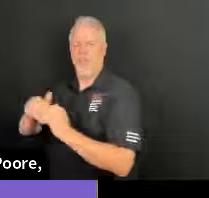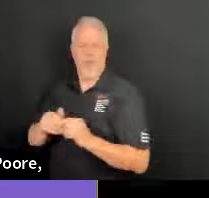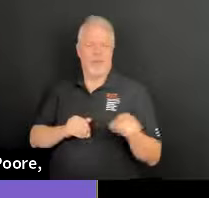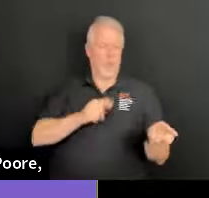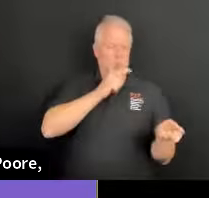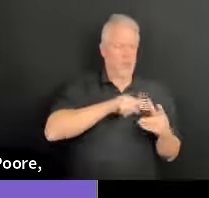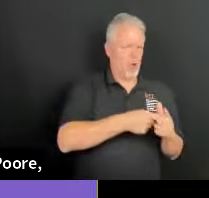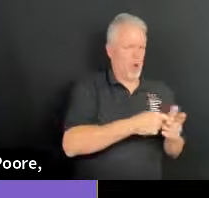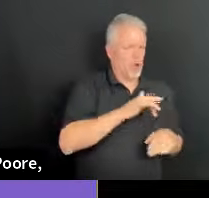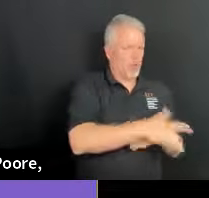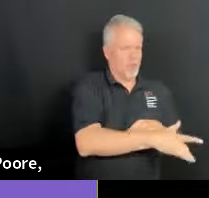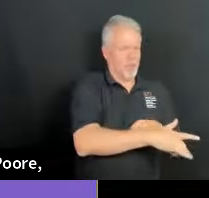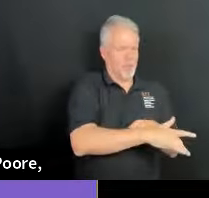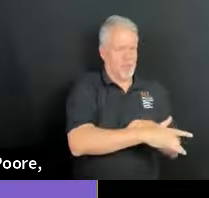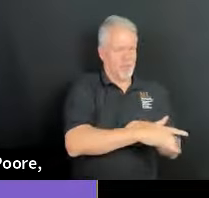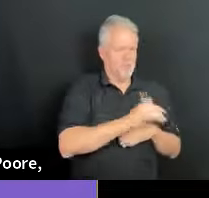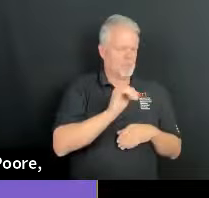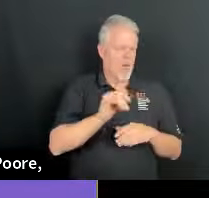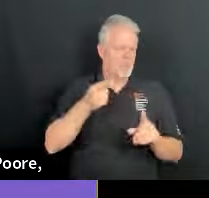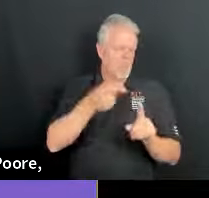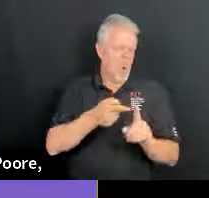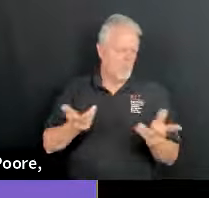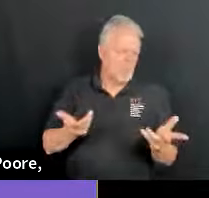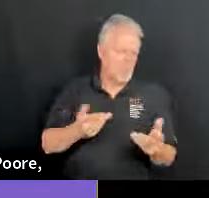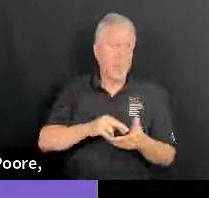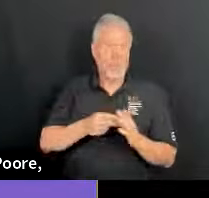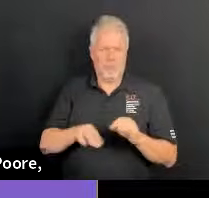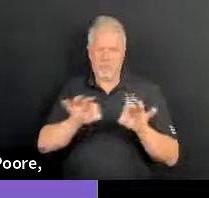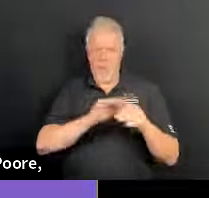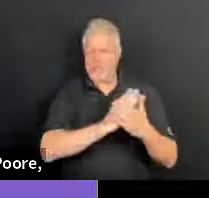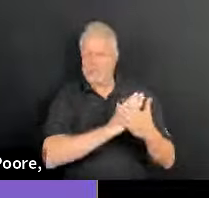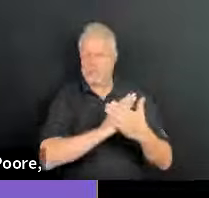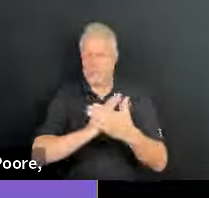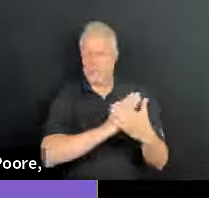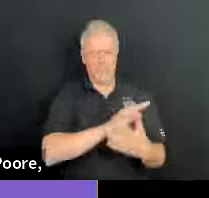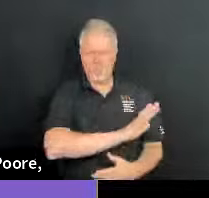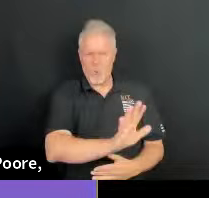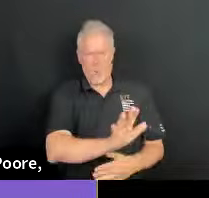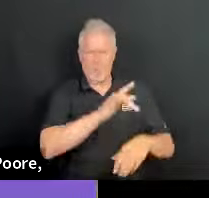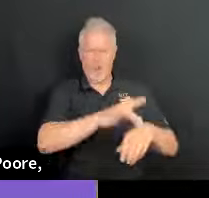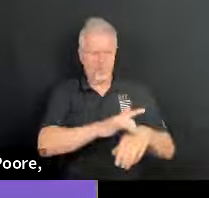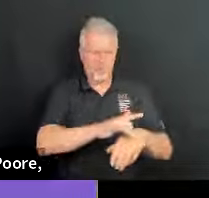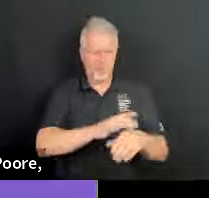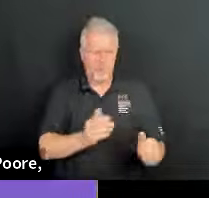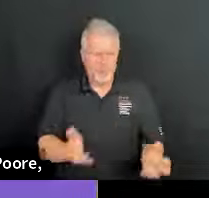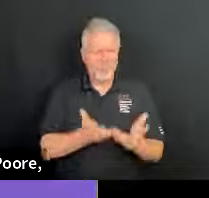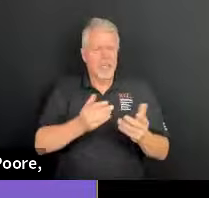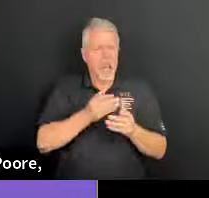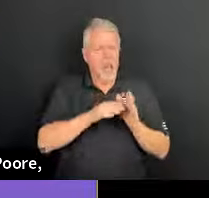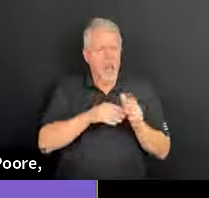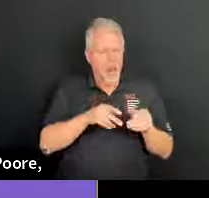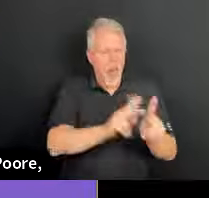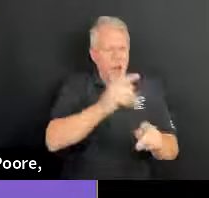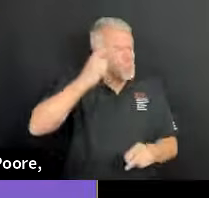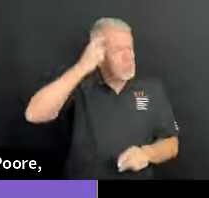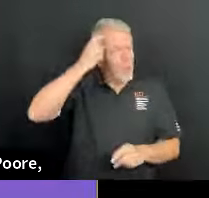to engage in drinking alcohol. So those who start earlier are more likely to have problems later in life. So that's